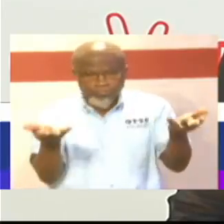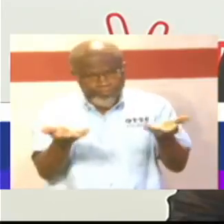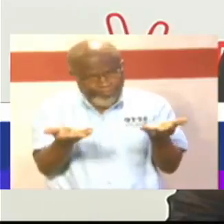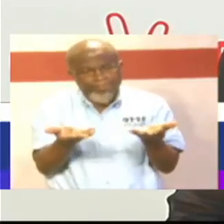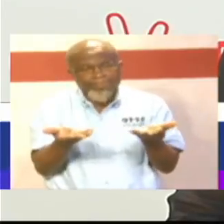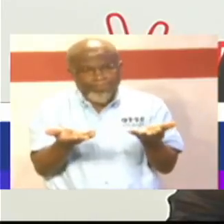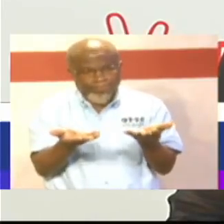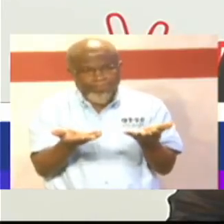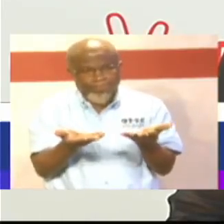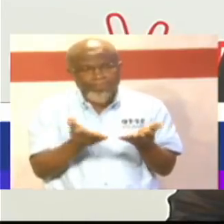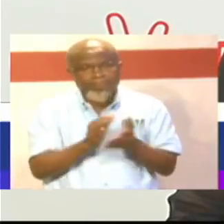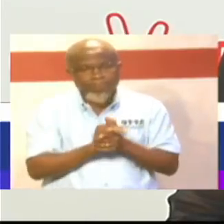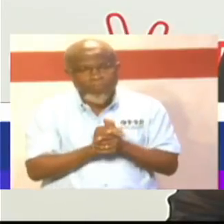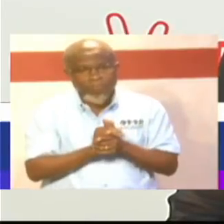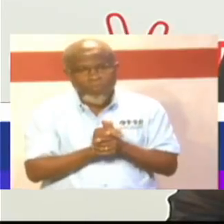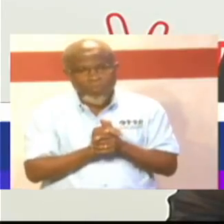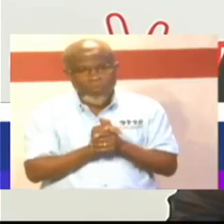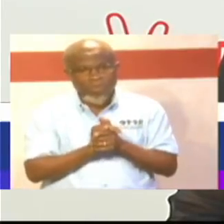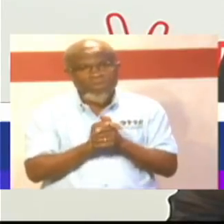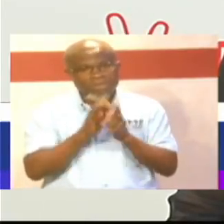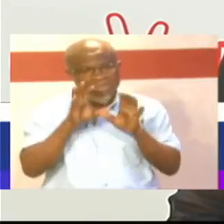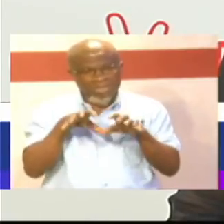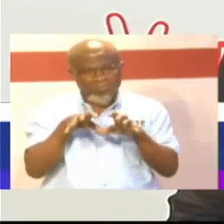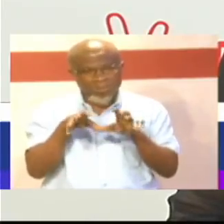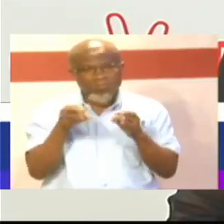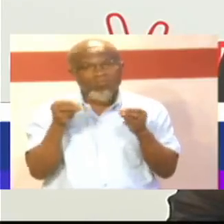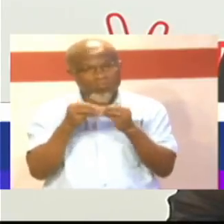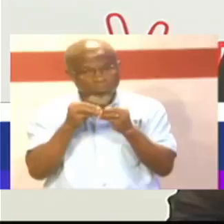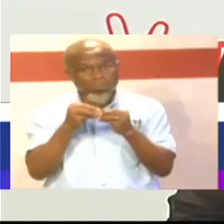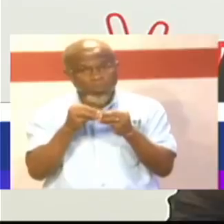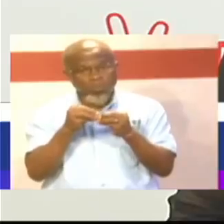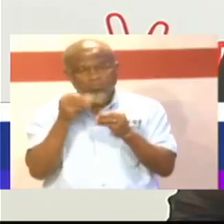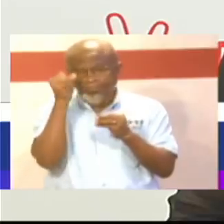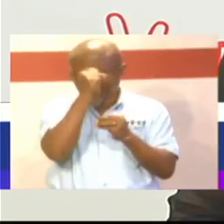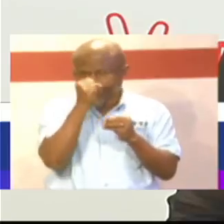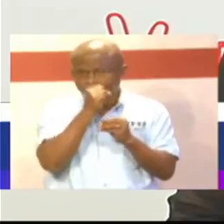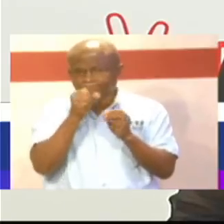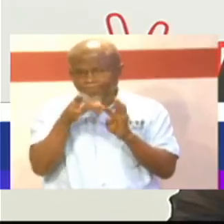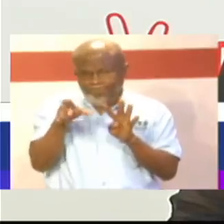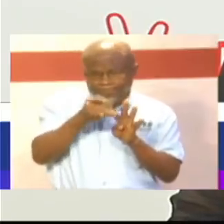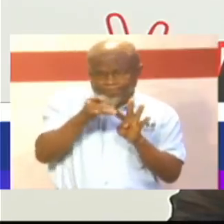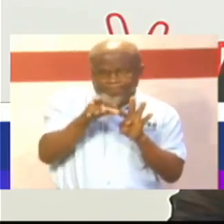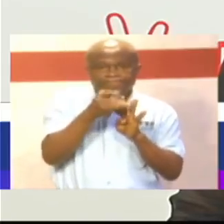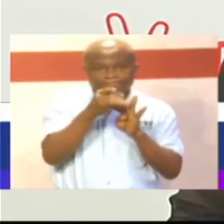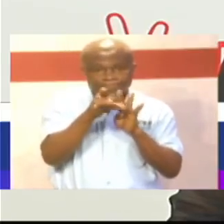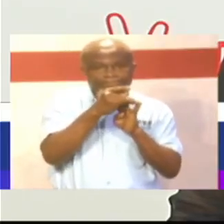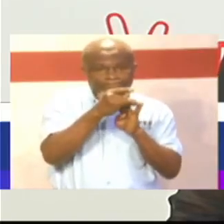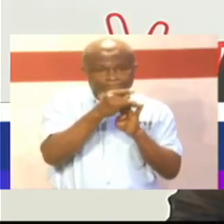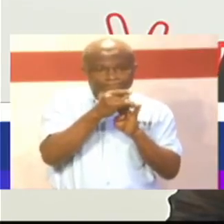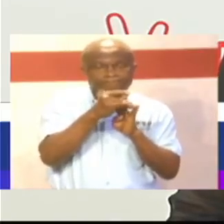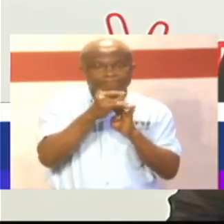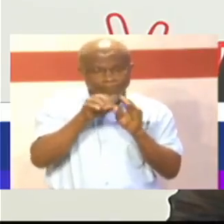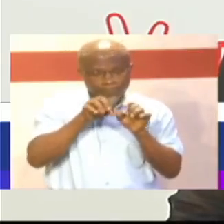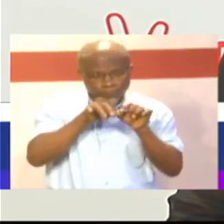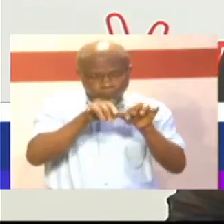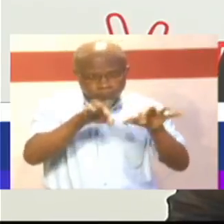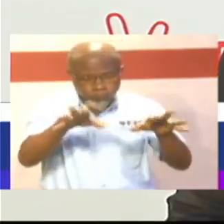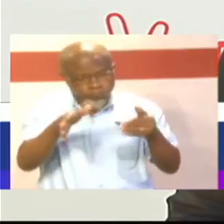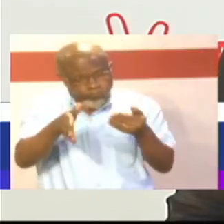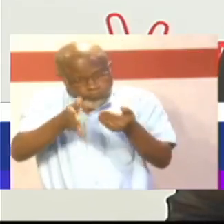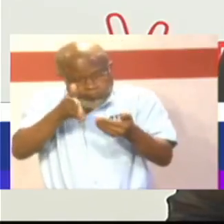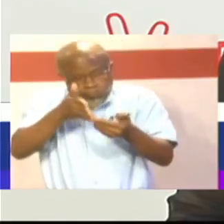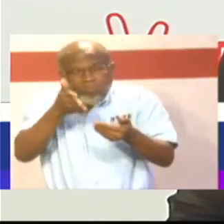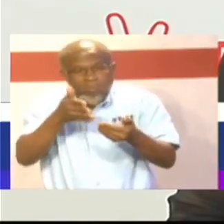community. It is highly infective, more infective than any other variant that we would have encountered. It is highly transmissible, and it increases